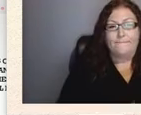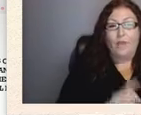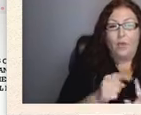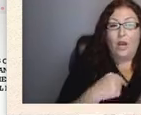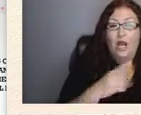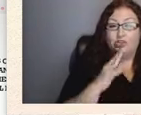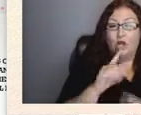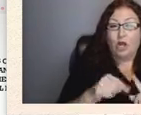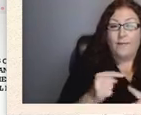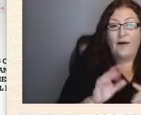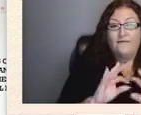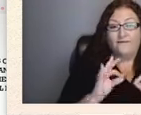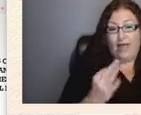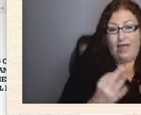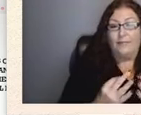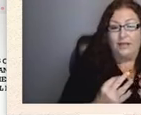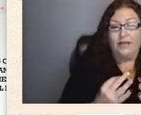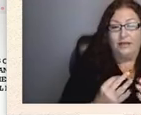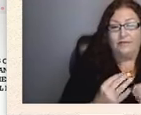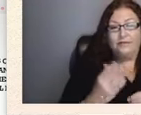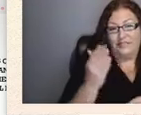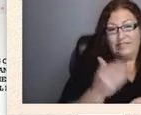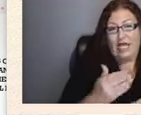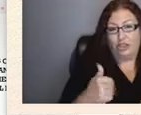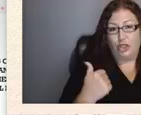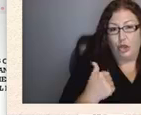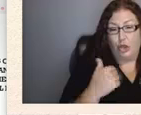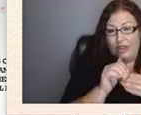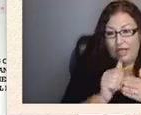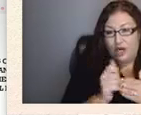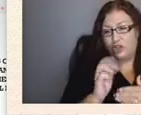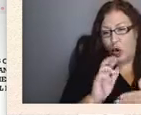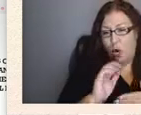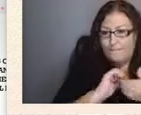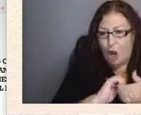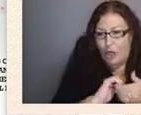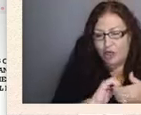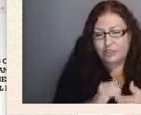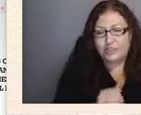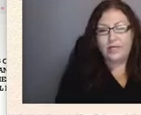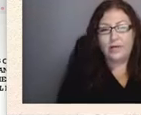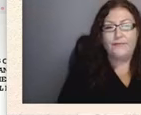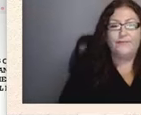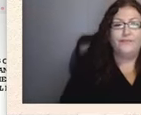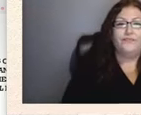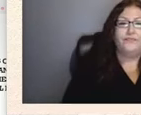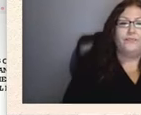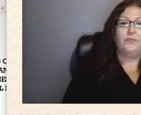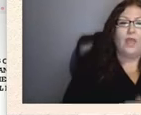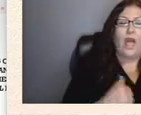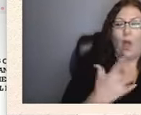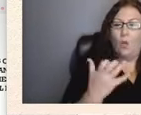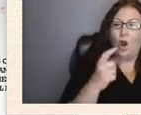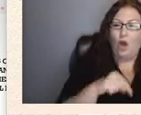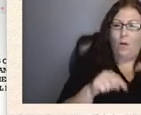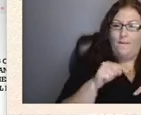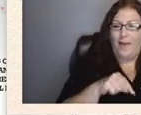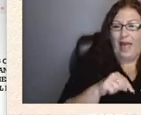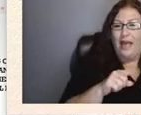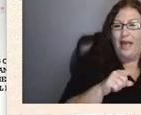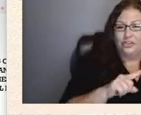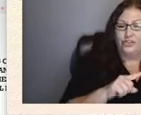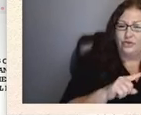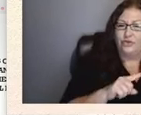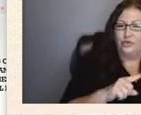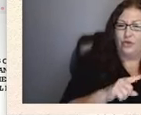family slash youth leaders or partners, and I want to go back to just the notion of youth